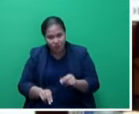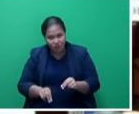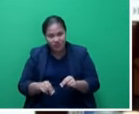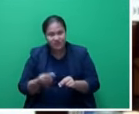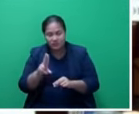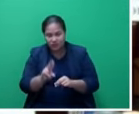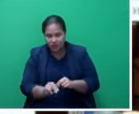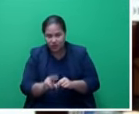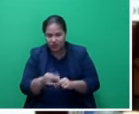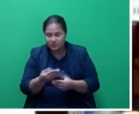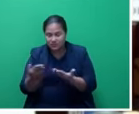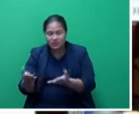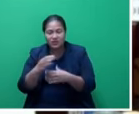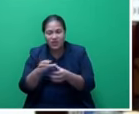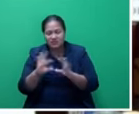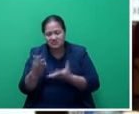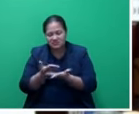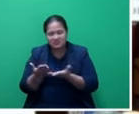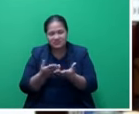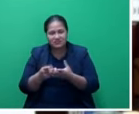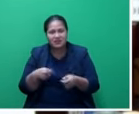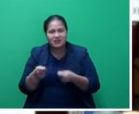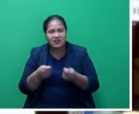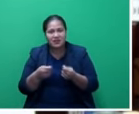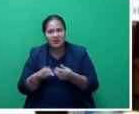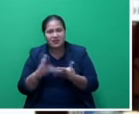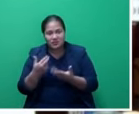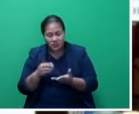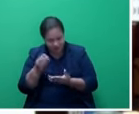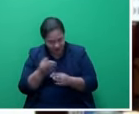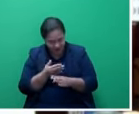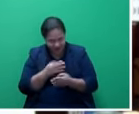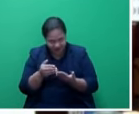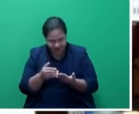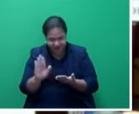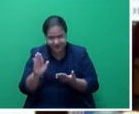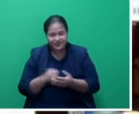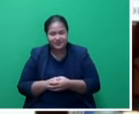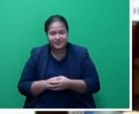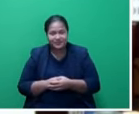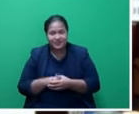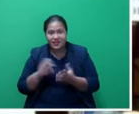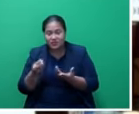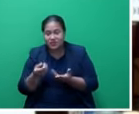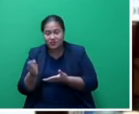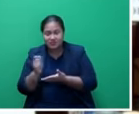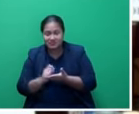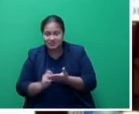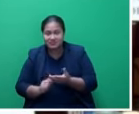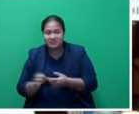discussed with the market vendors before the concept drawing was endorsed. The architect for the project has